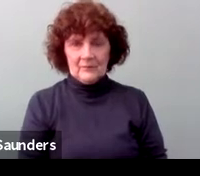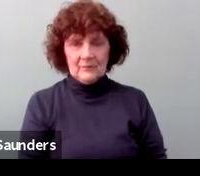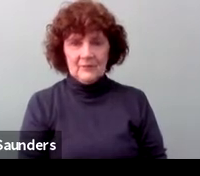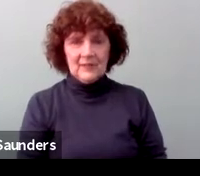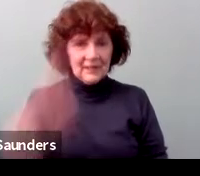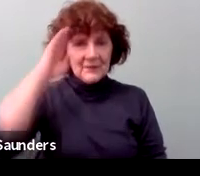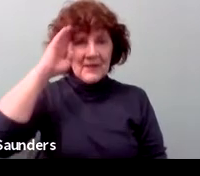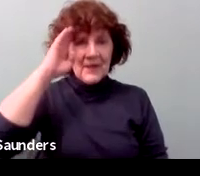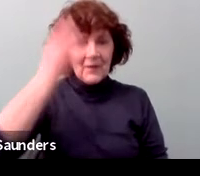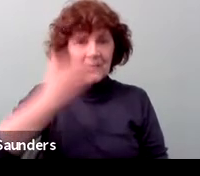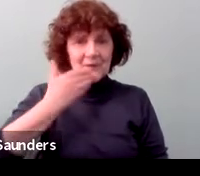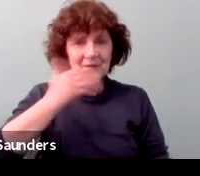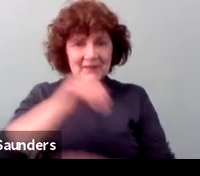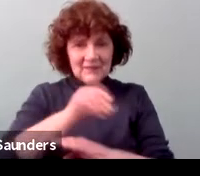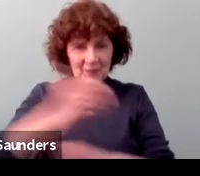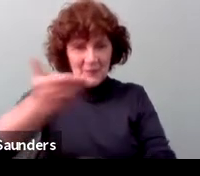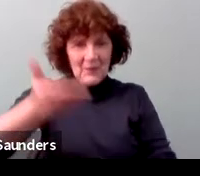Good evening and welcome.